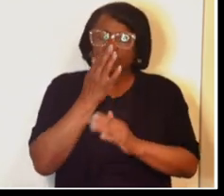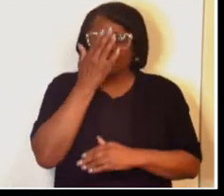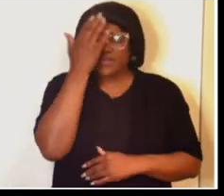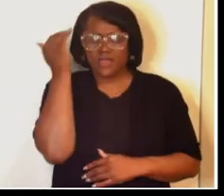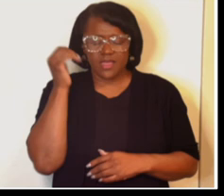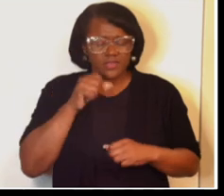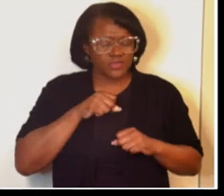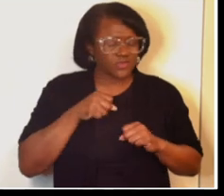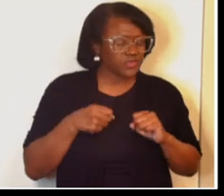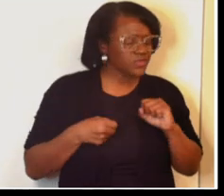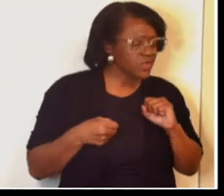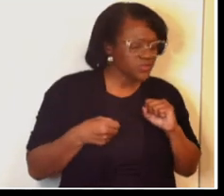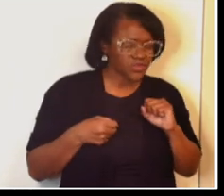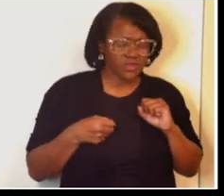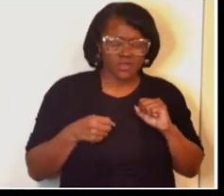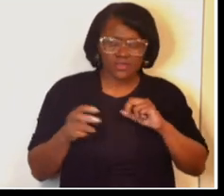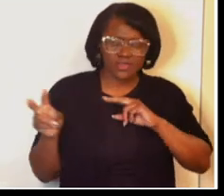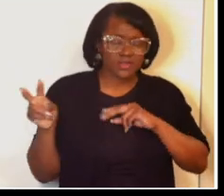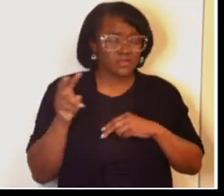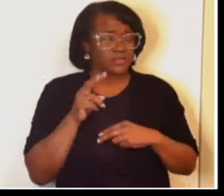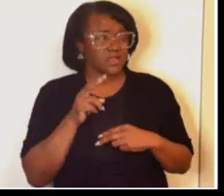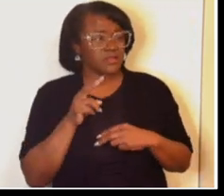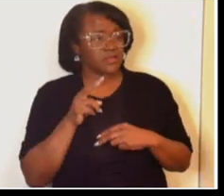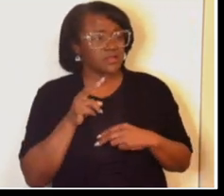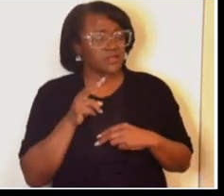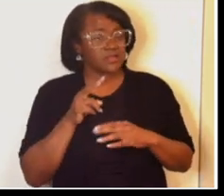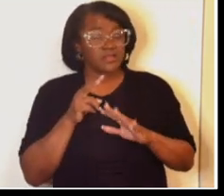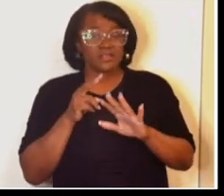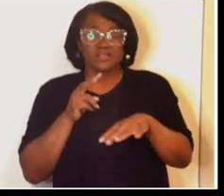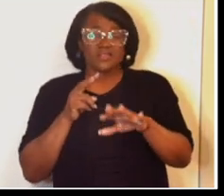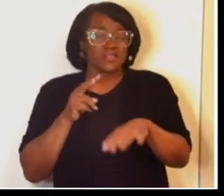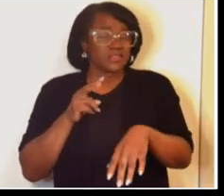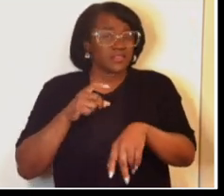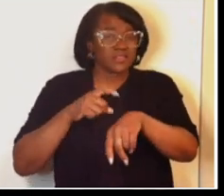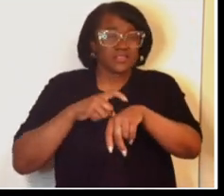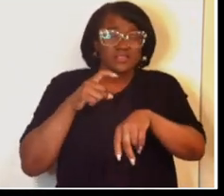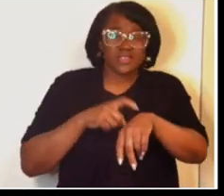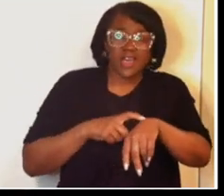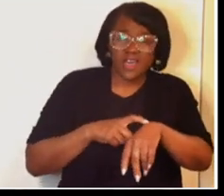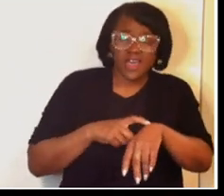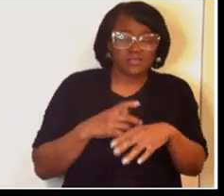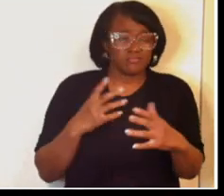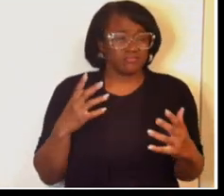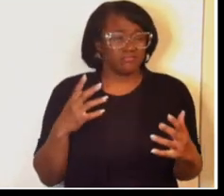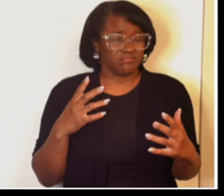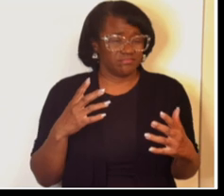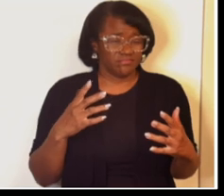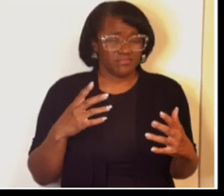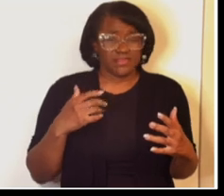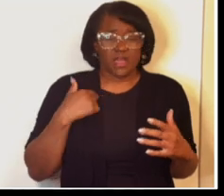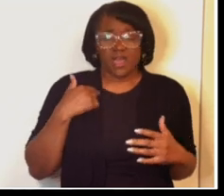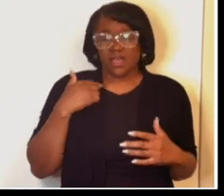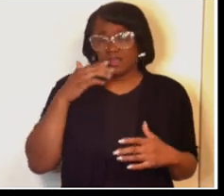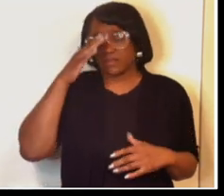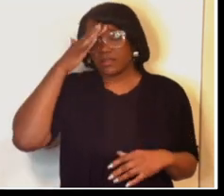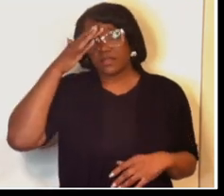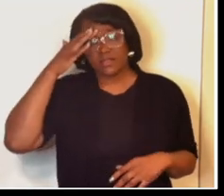sight. Yeah, for time's deft fingers scroll my brow with